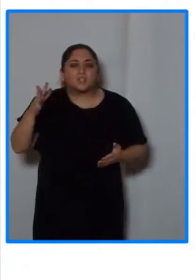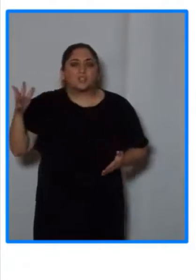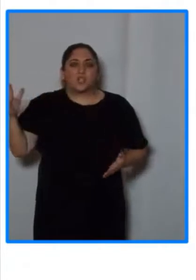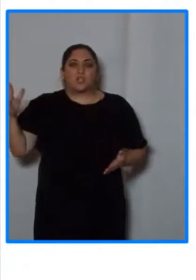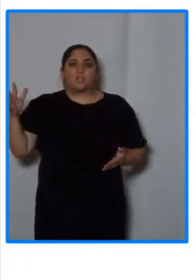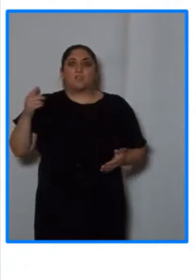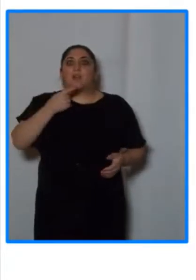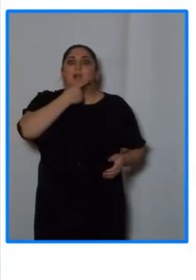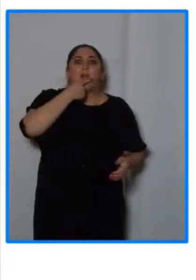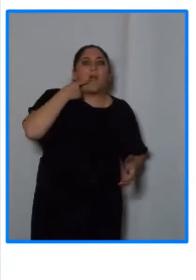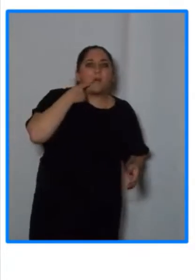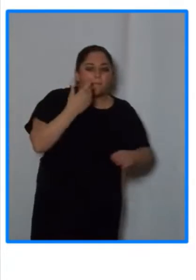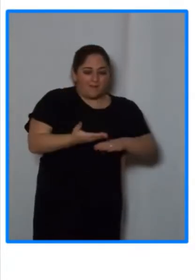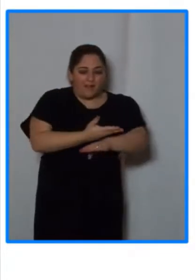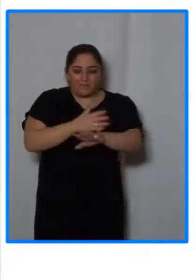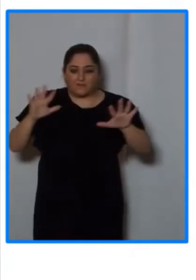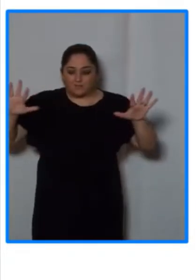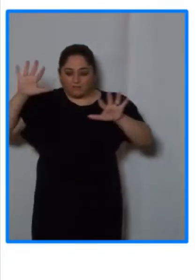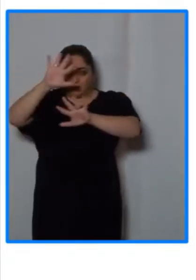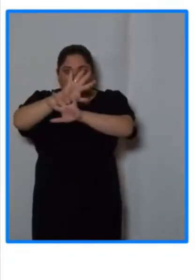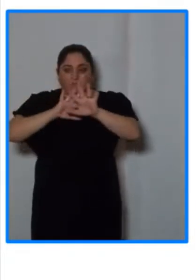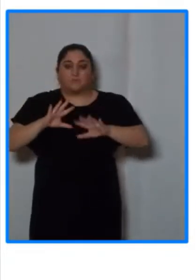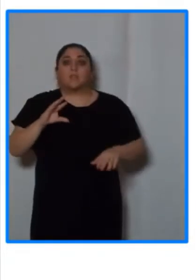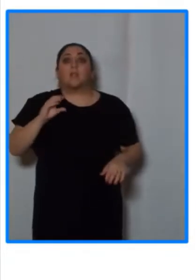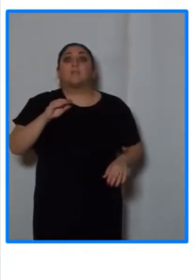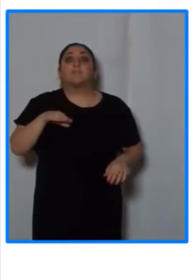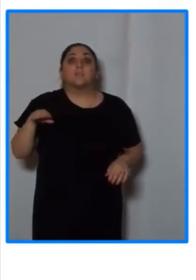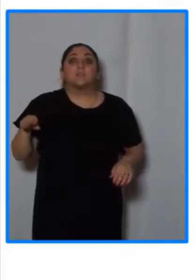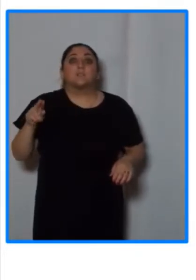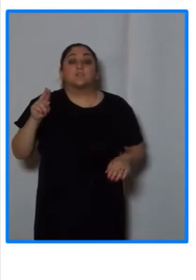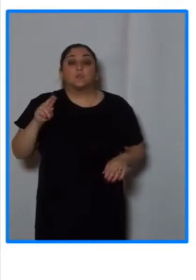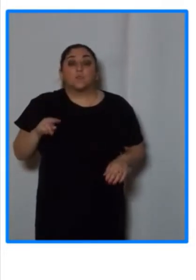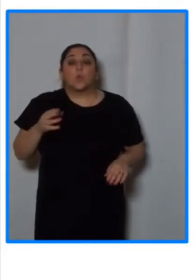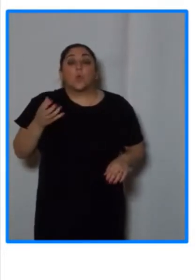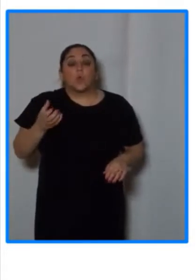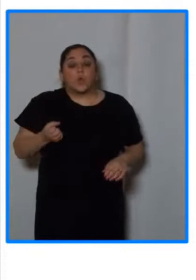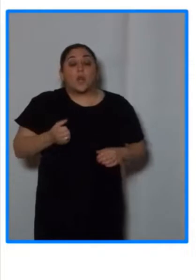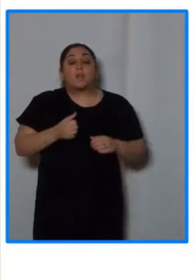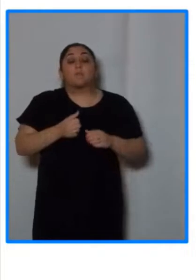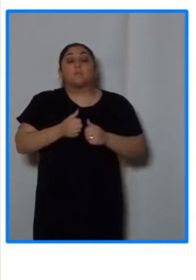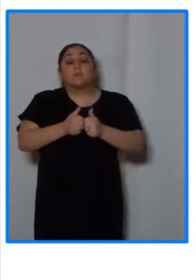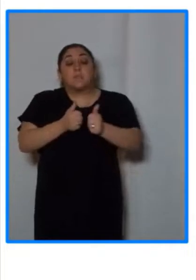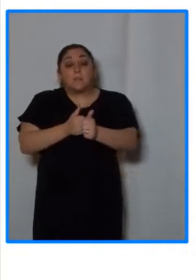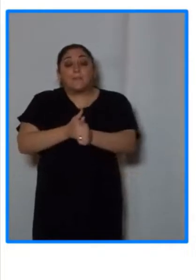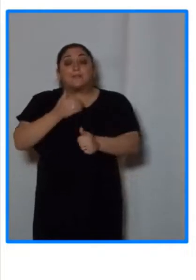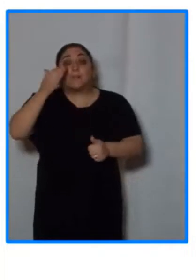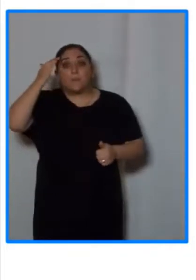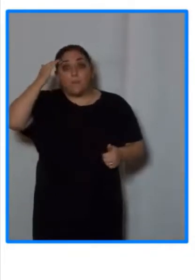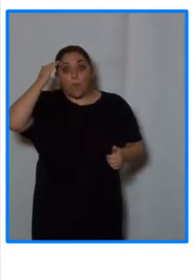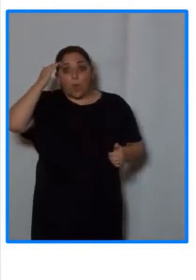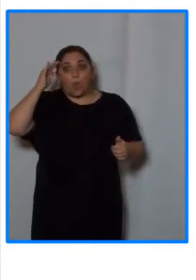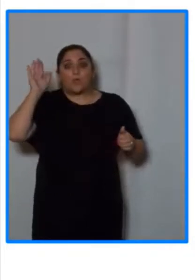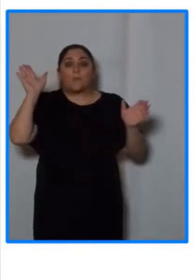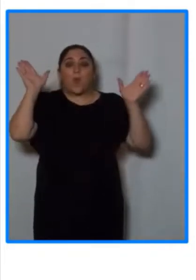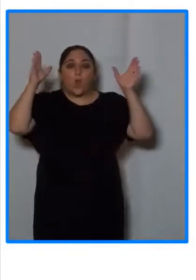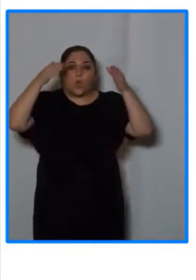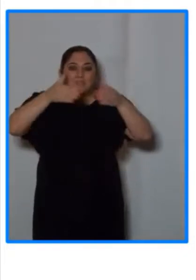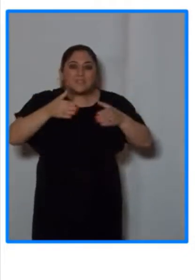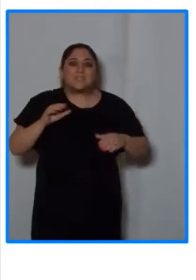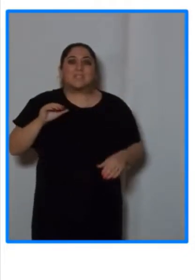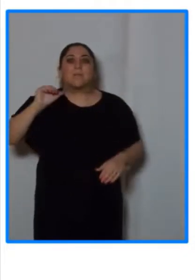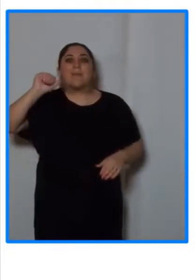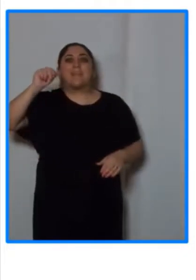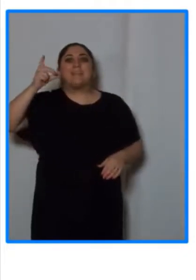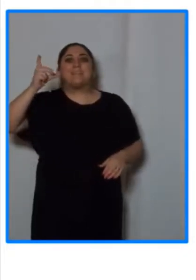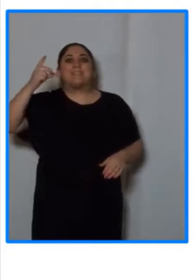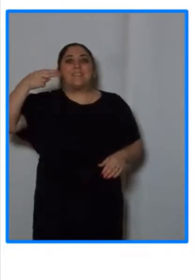instance. There's a growing number of people with cognitive disabilities like autism, ADHD, dyspraxia, because these